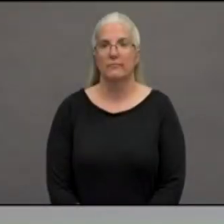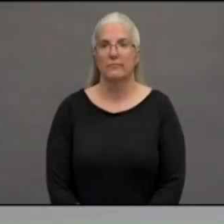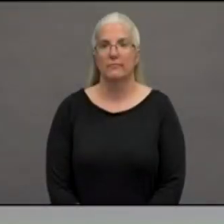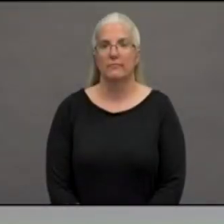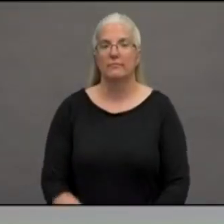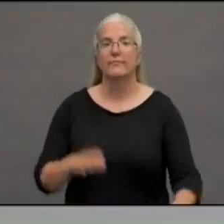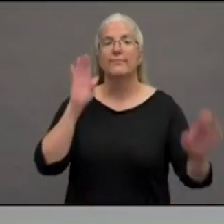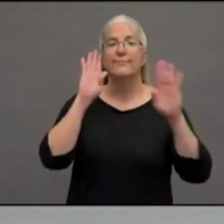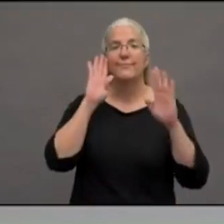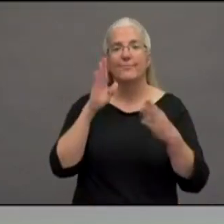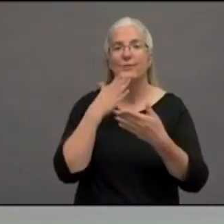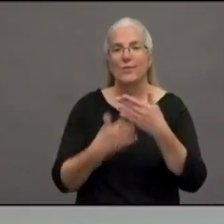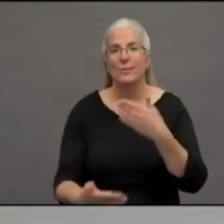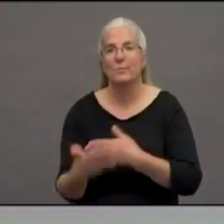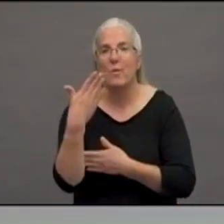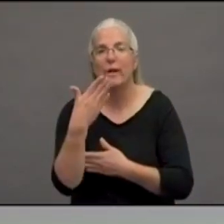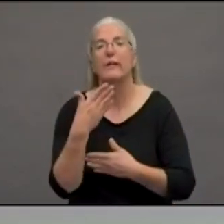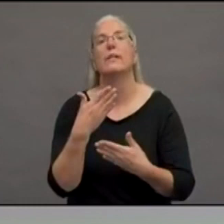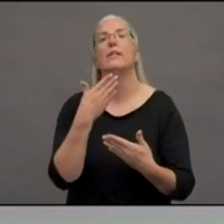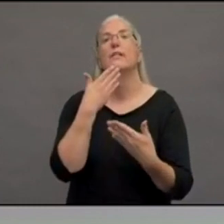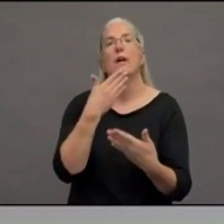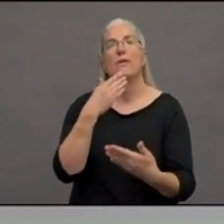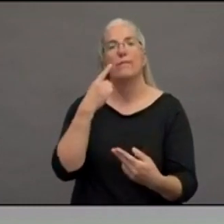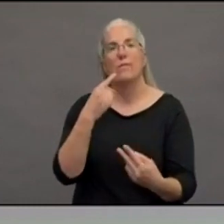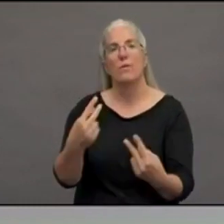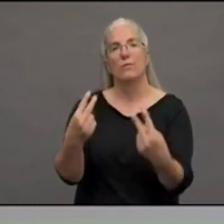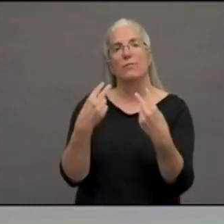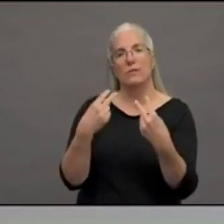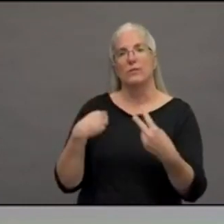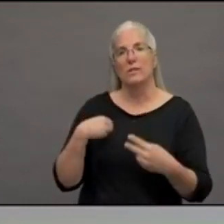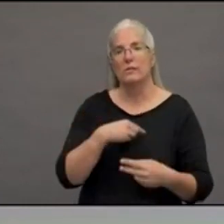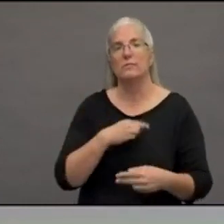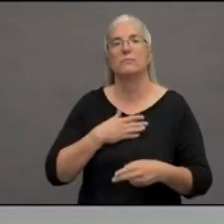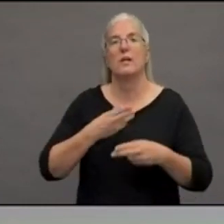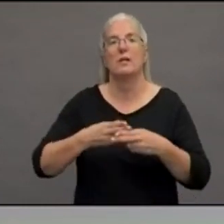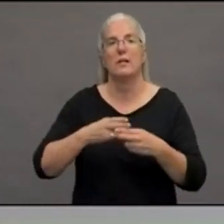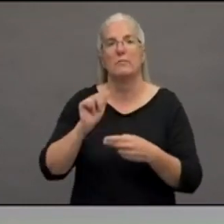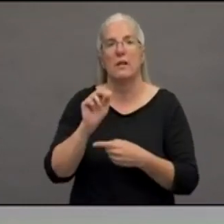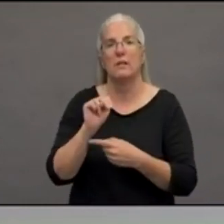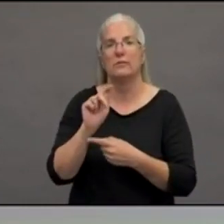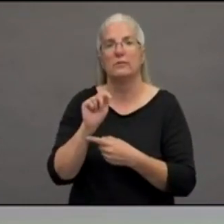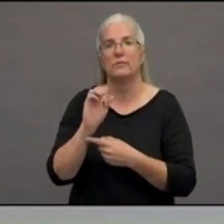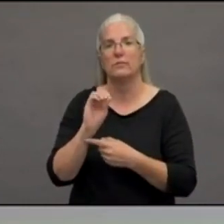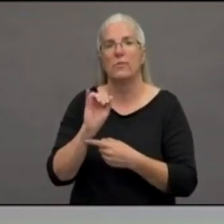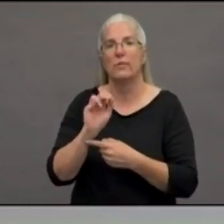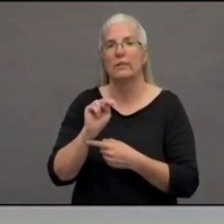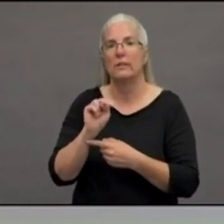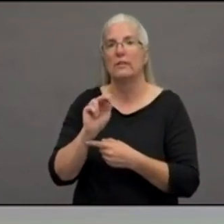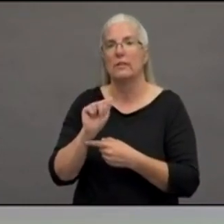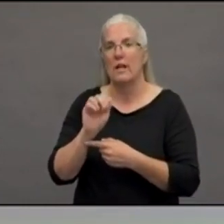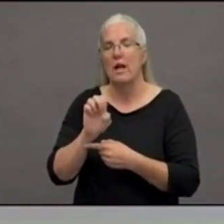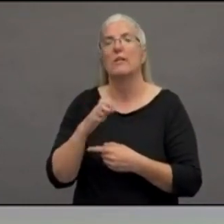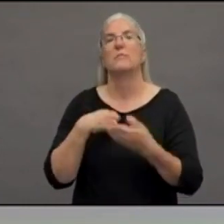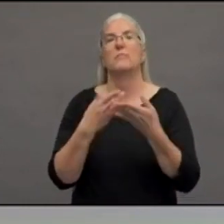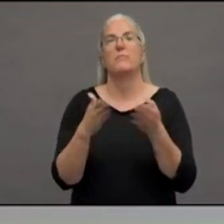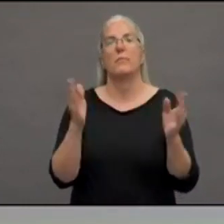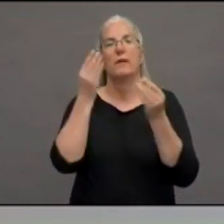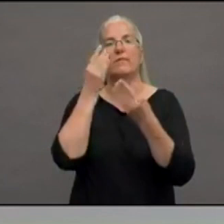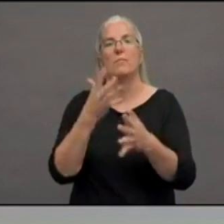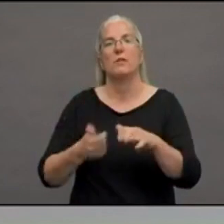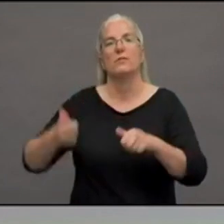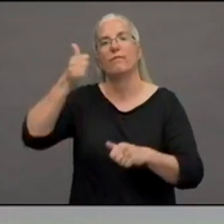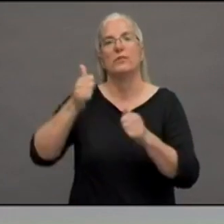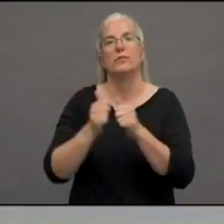Good morning, and thank you for joining us. My name is Antoinette Camo, Public Information Officer with the County of Santa Clara's Emergency Operations